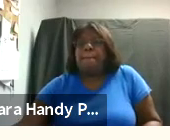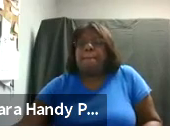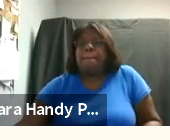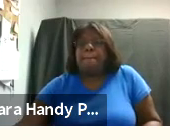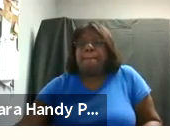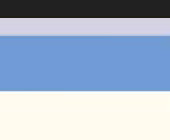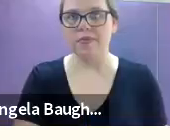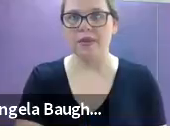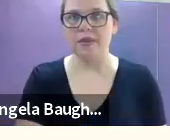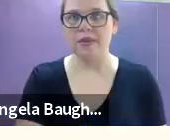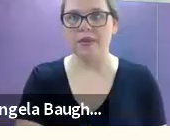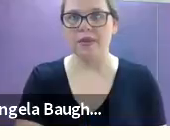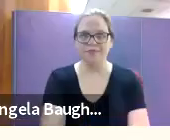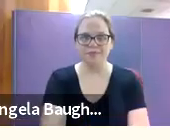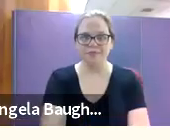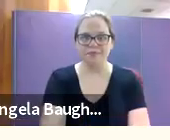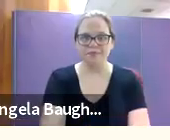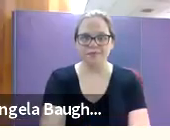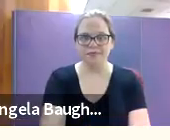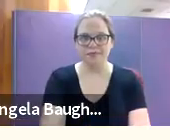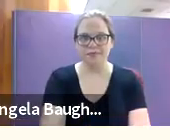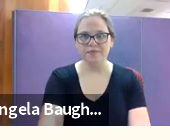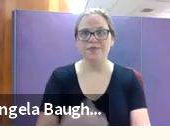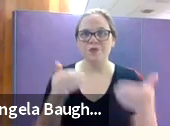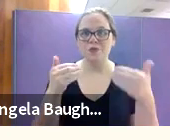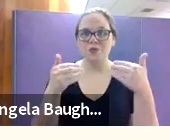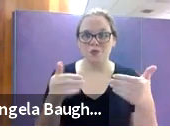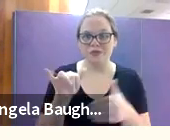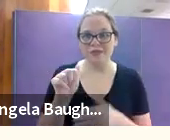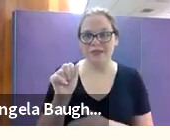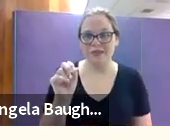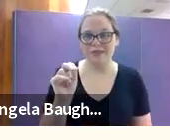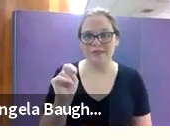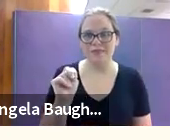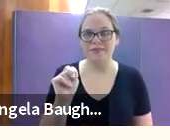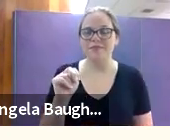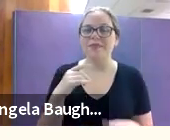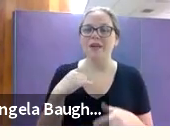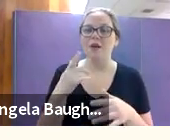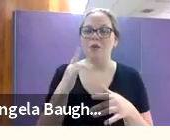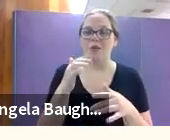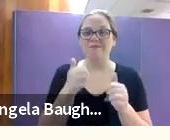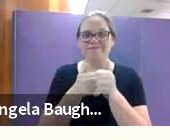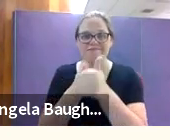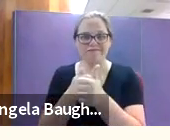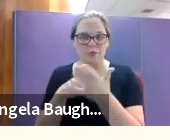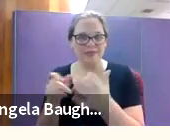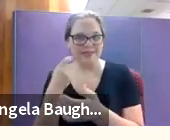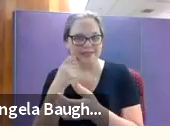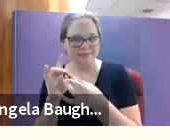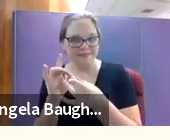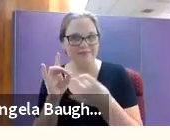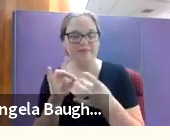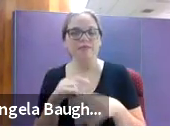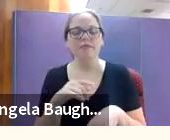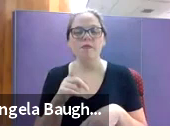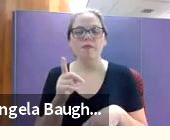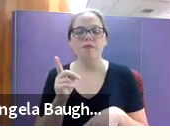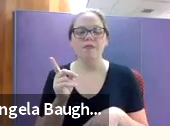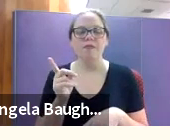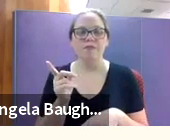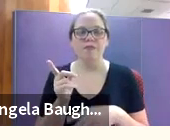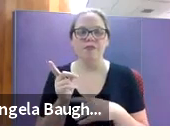It's Any just other? Jason. Yeah, go ahead, Jason. So just to piggyback on that a little bit, and from